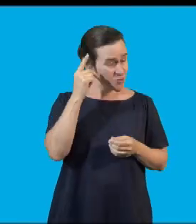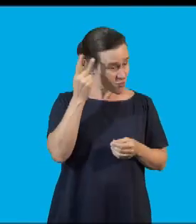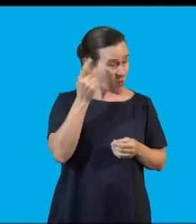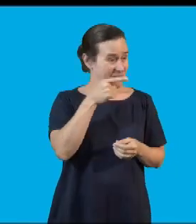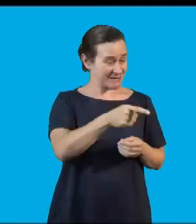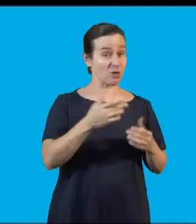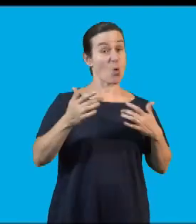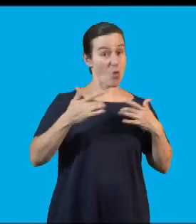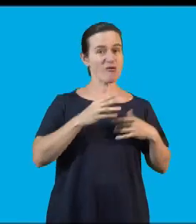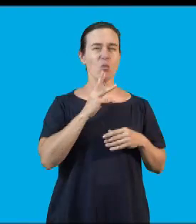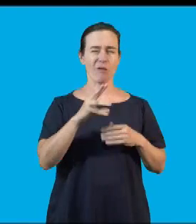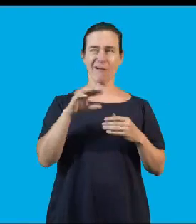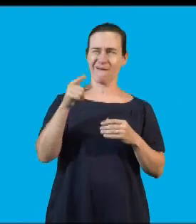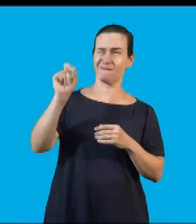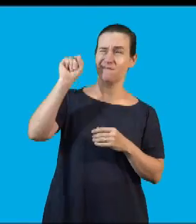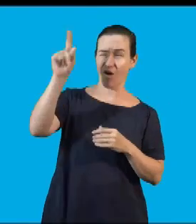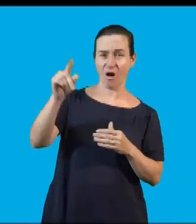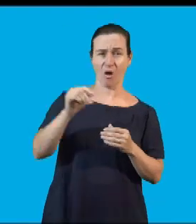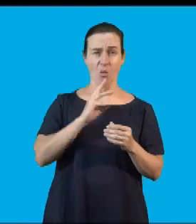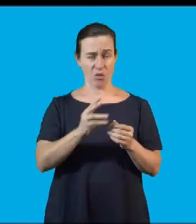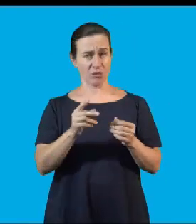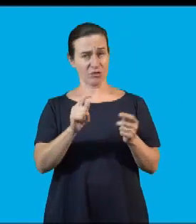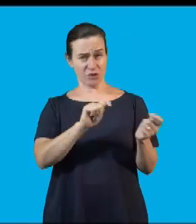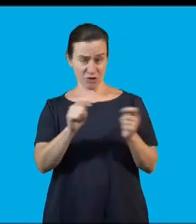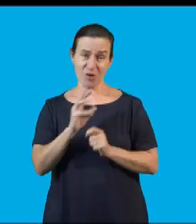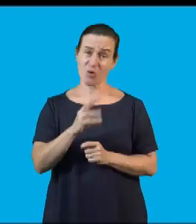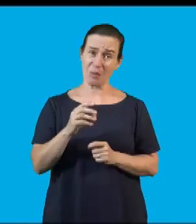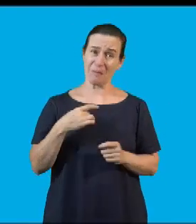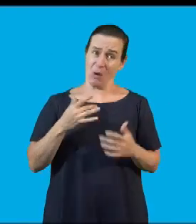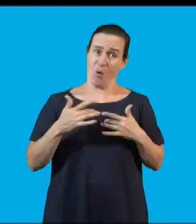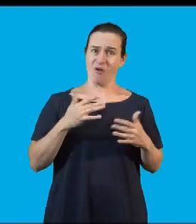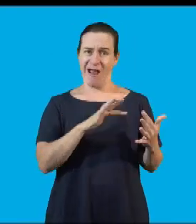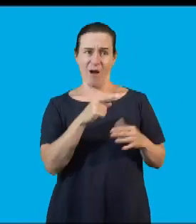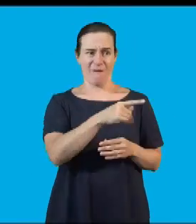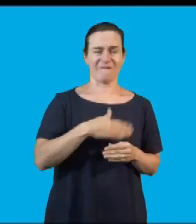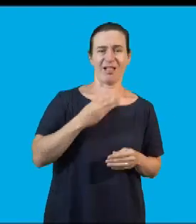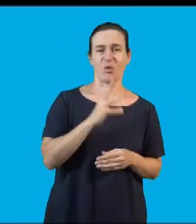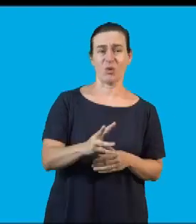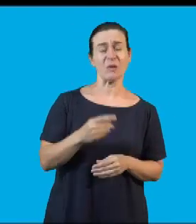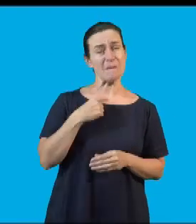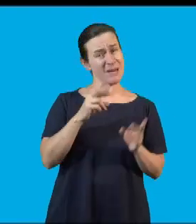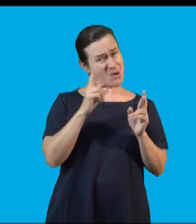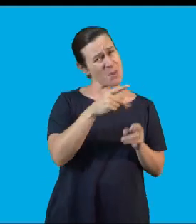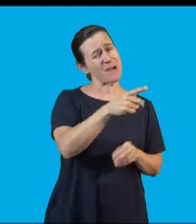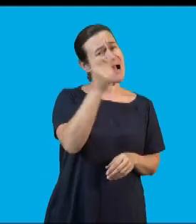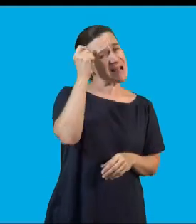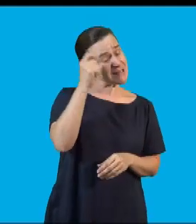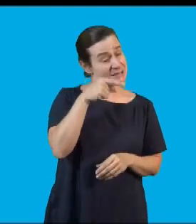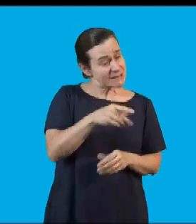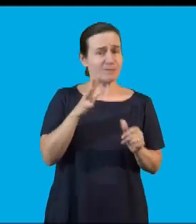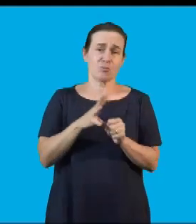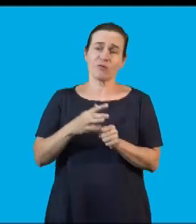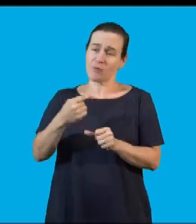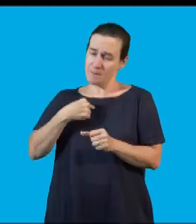and the changes this decision will bring. I hope they will understand that this is an important step for my career and